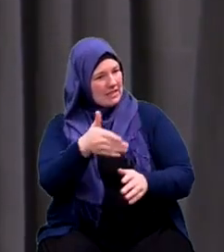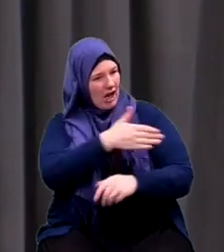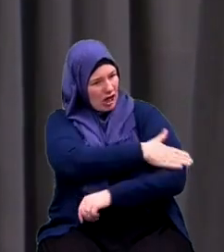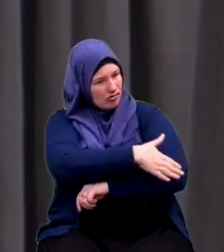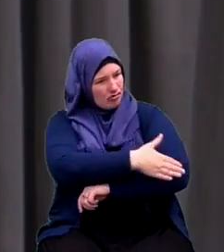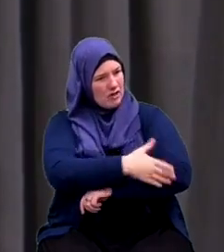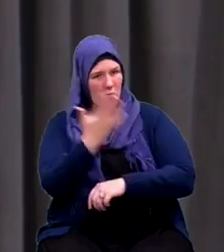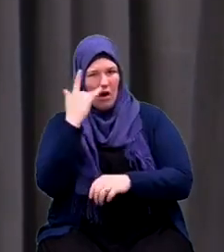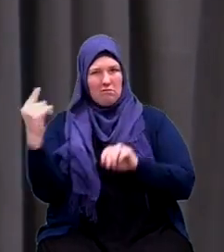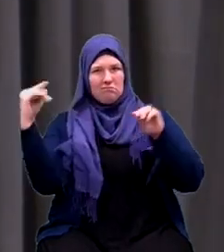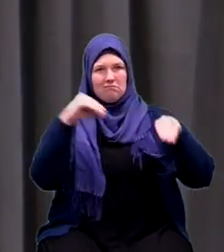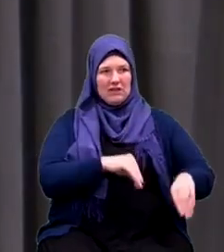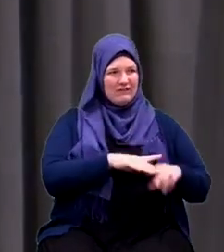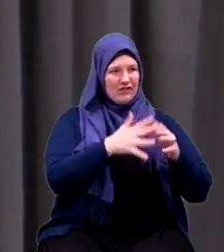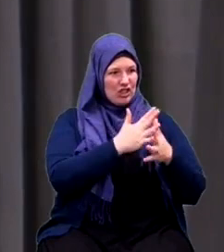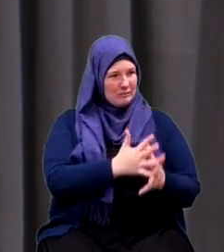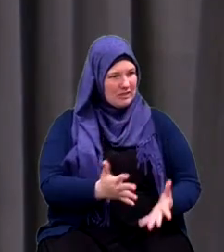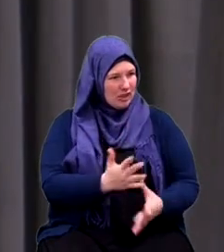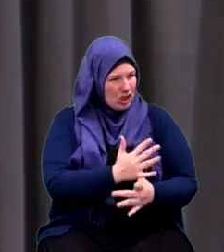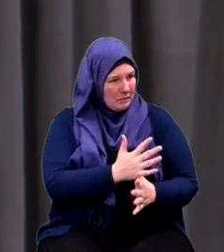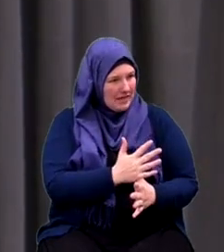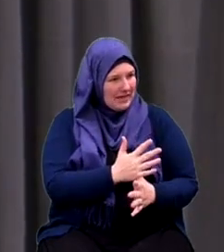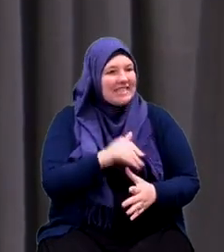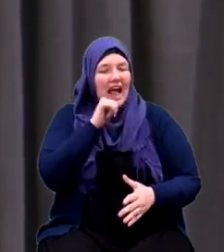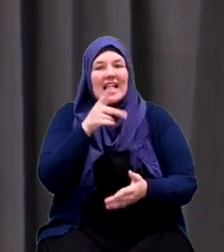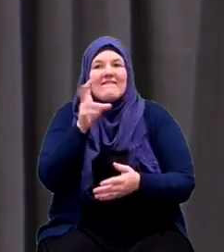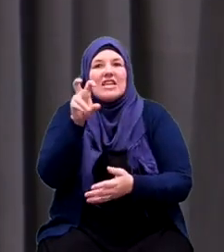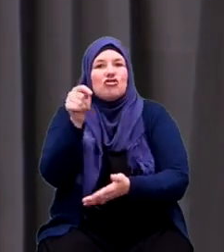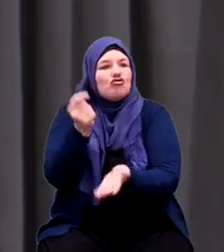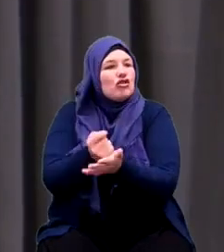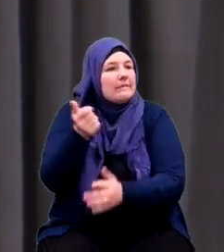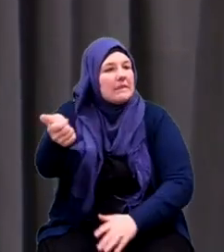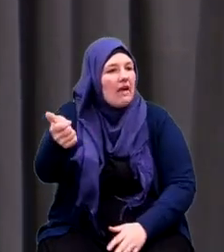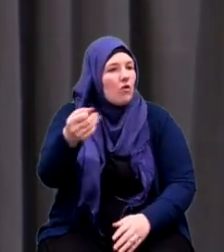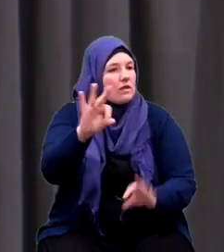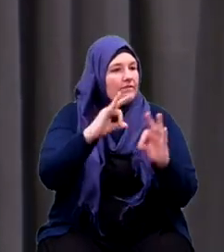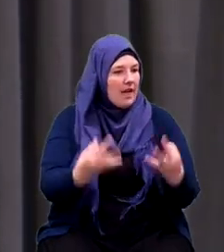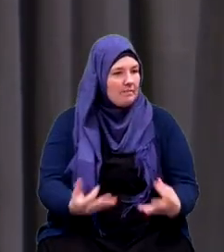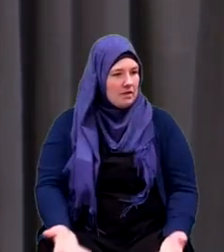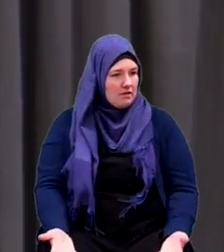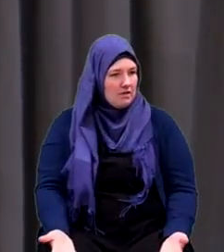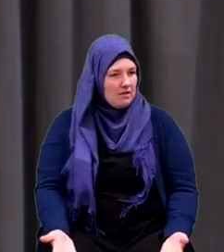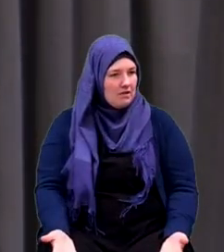his country to even treat himself or even his family.